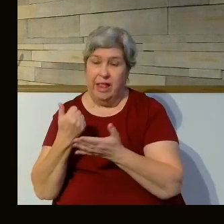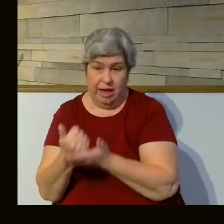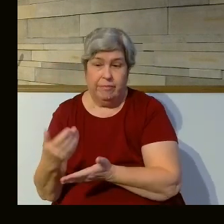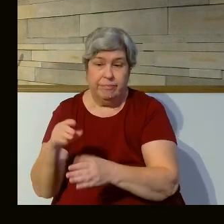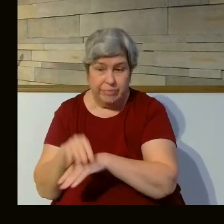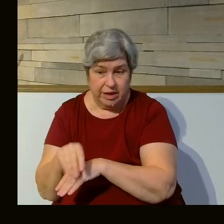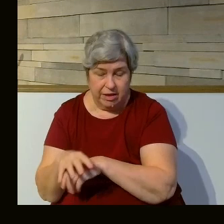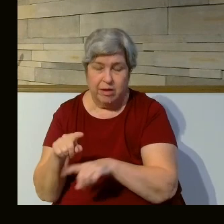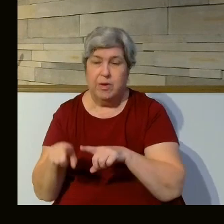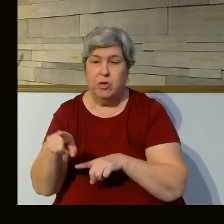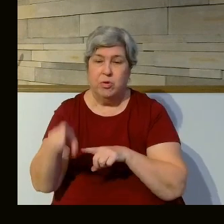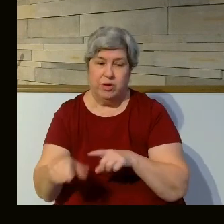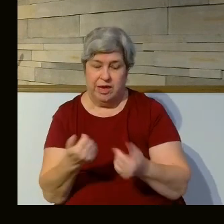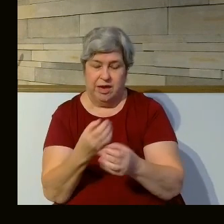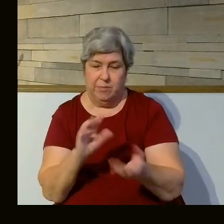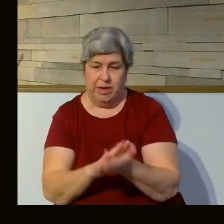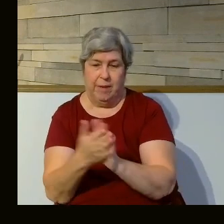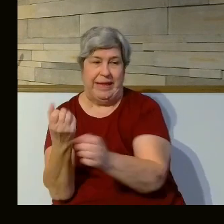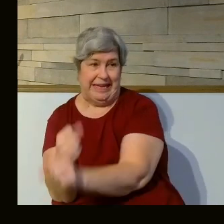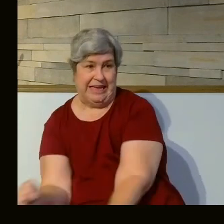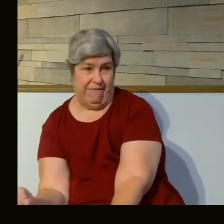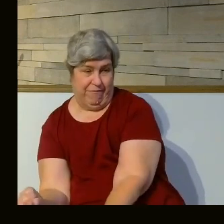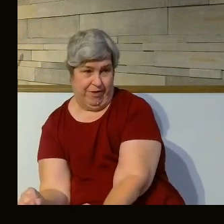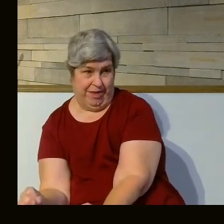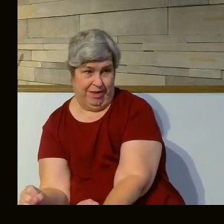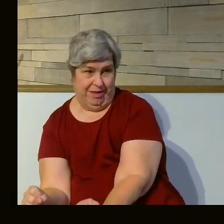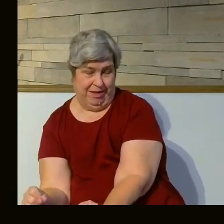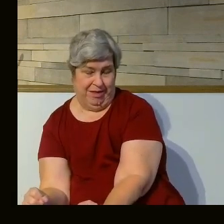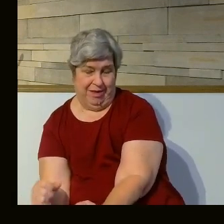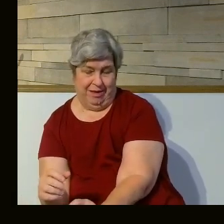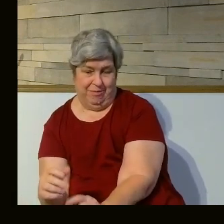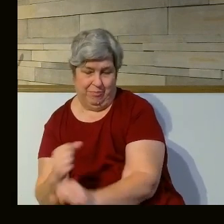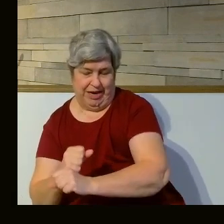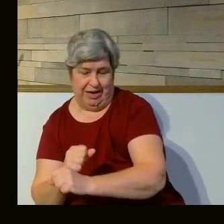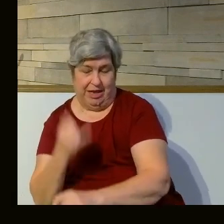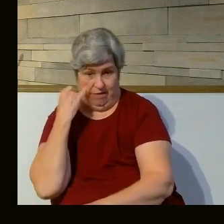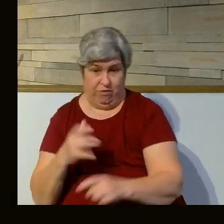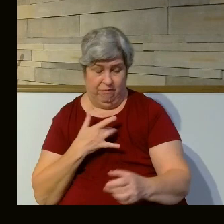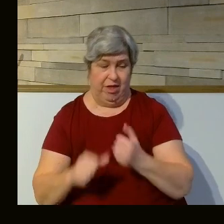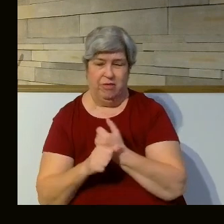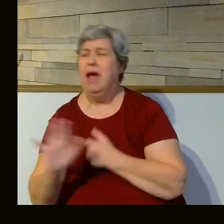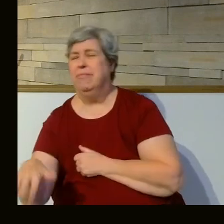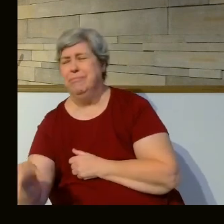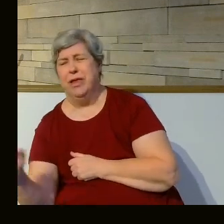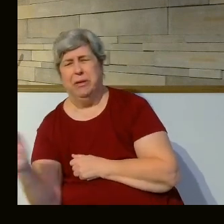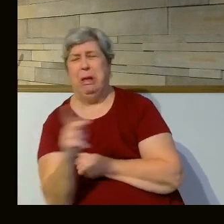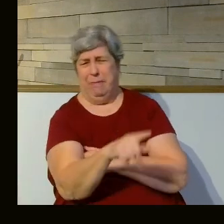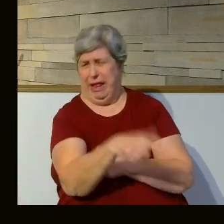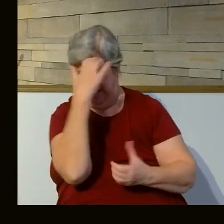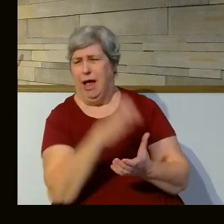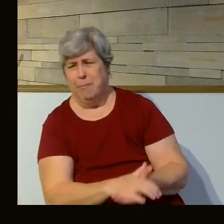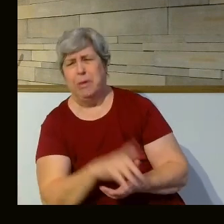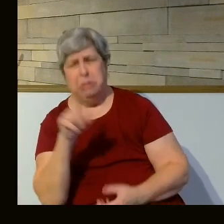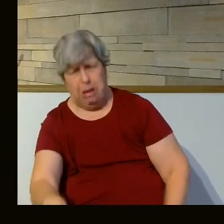that. But I need you to get to a place of protection. And I will never tell you that if you feel threatened to go back to that